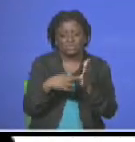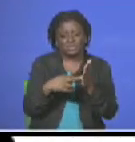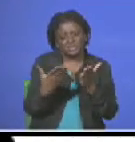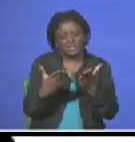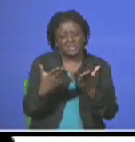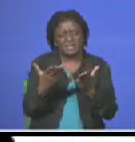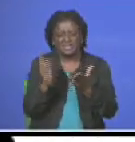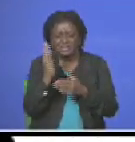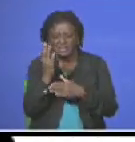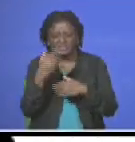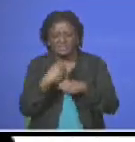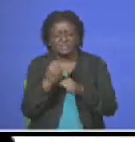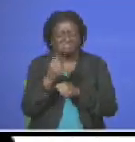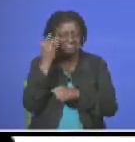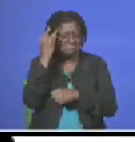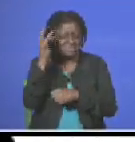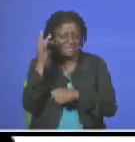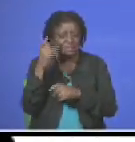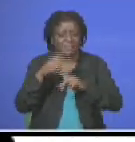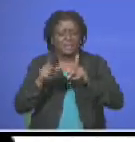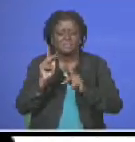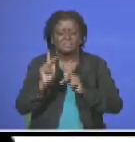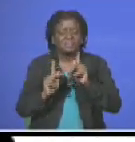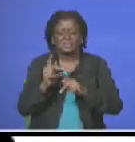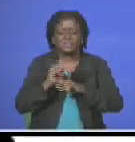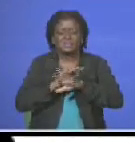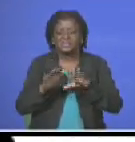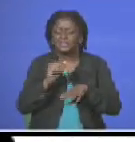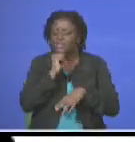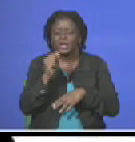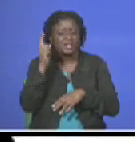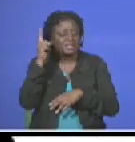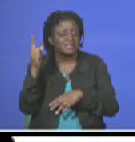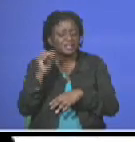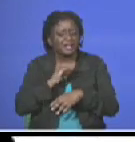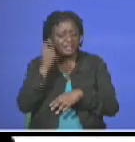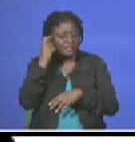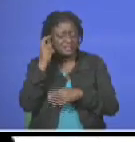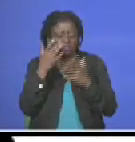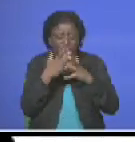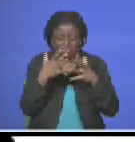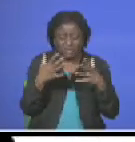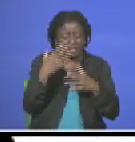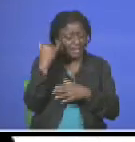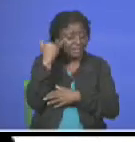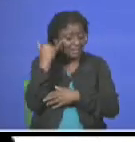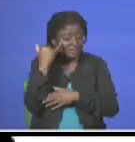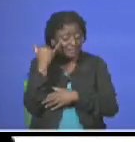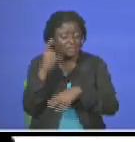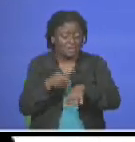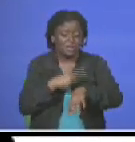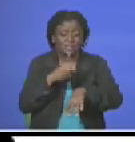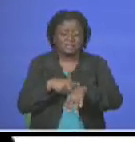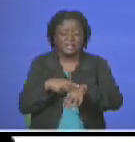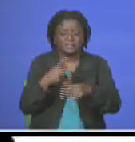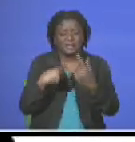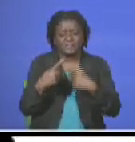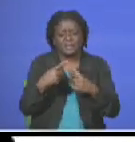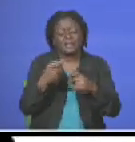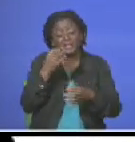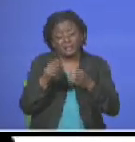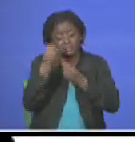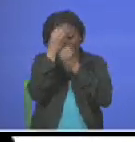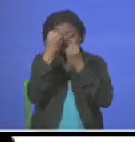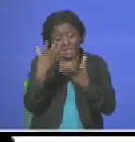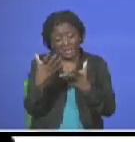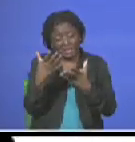people still ain't gonna listen. I think it's a great idea and a long time coming. Because it really, if obeyed properly, it